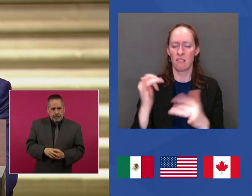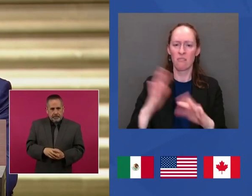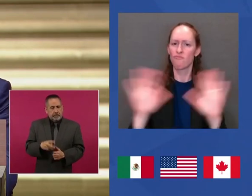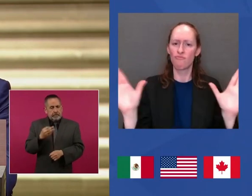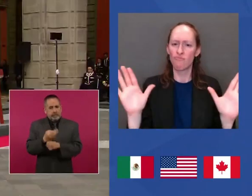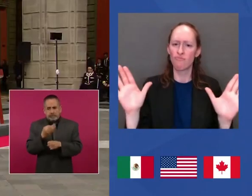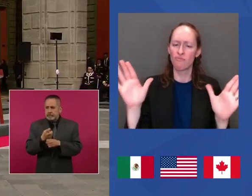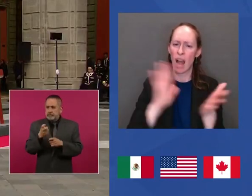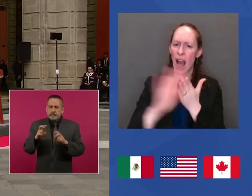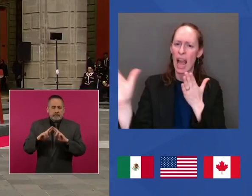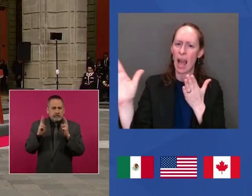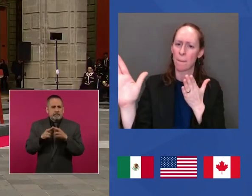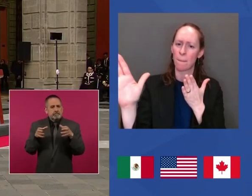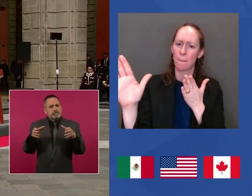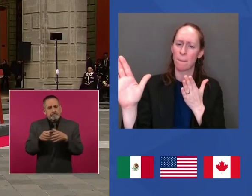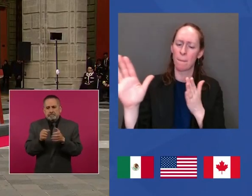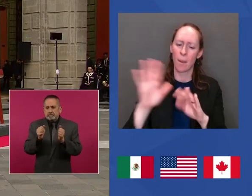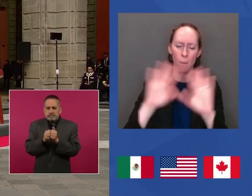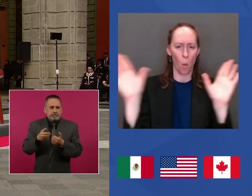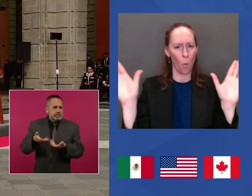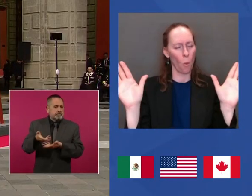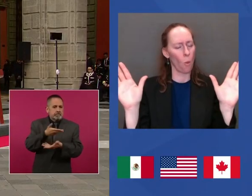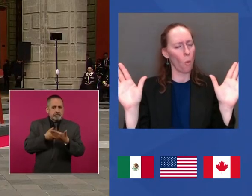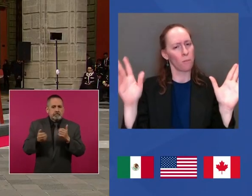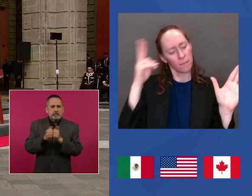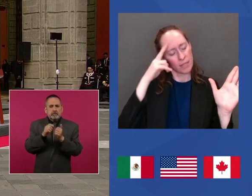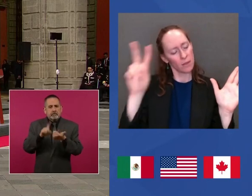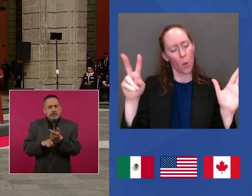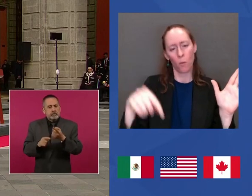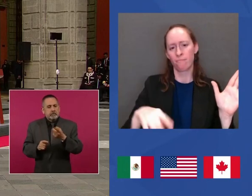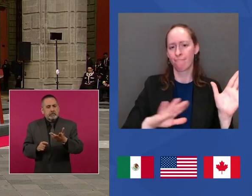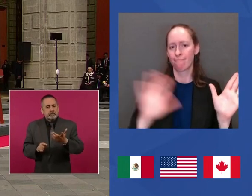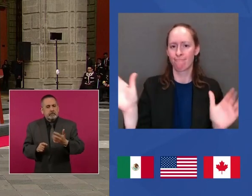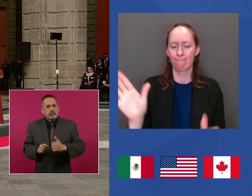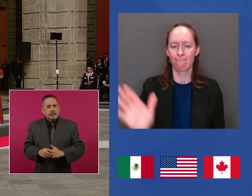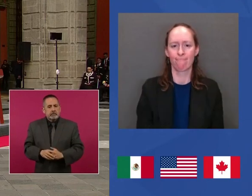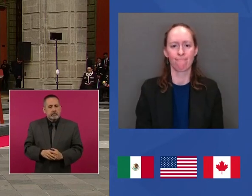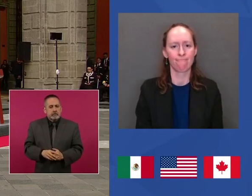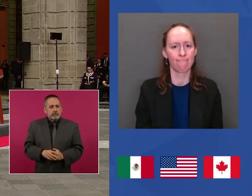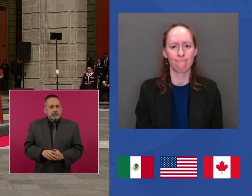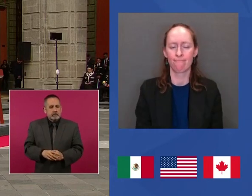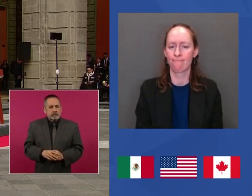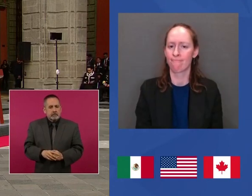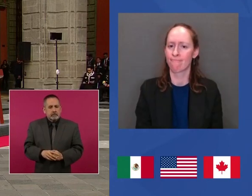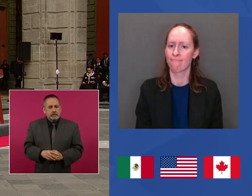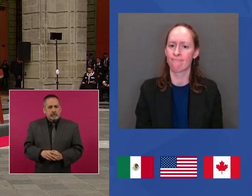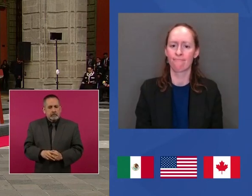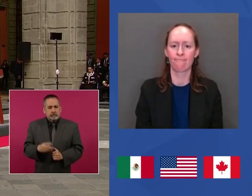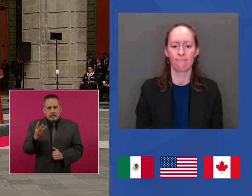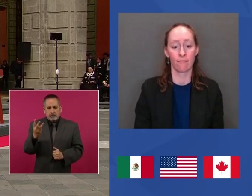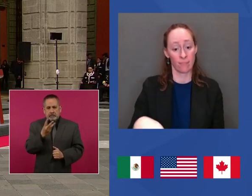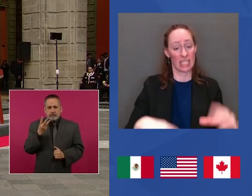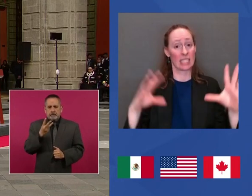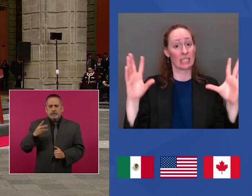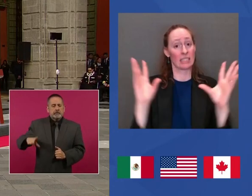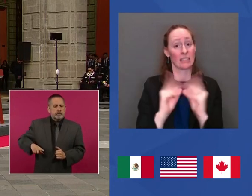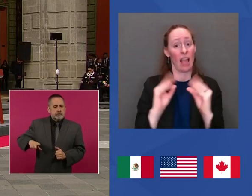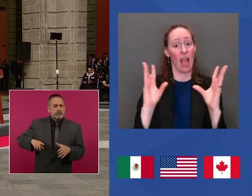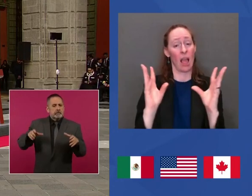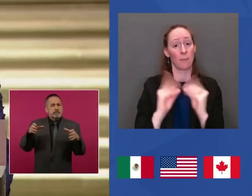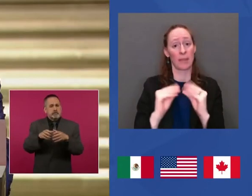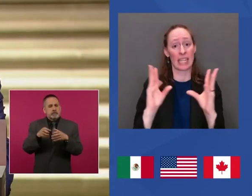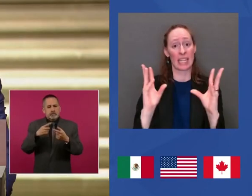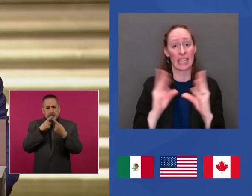In this meeting, this summit we just held today, all